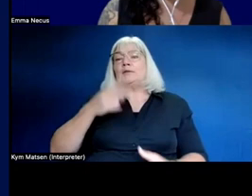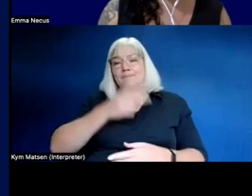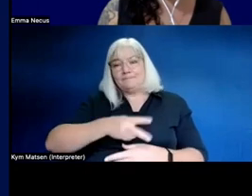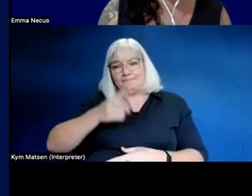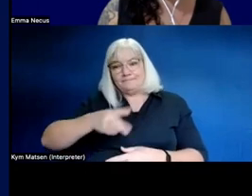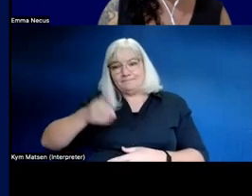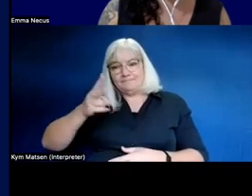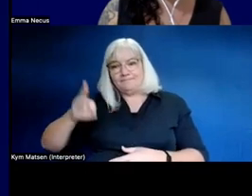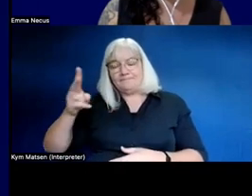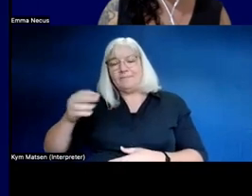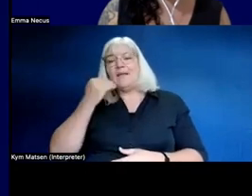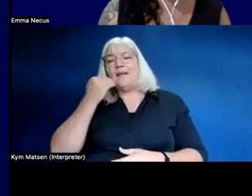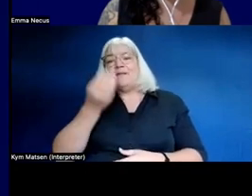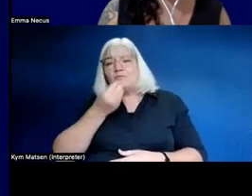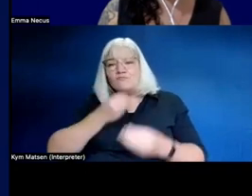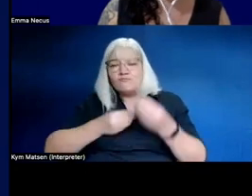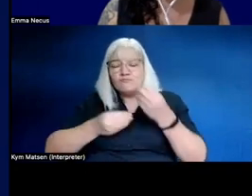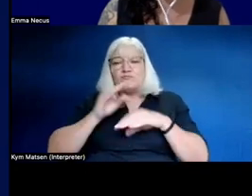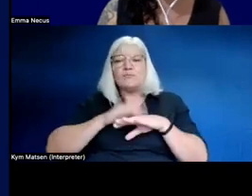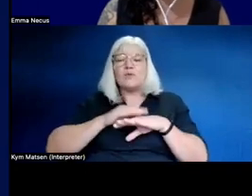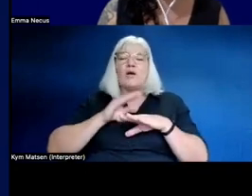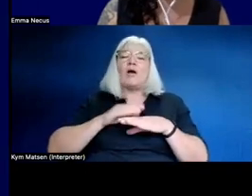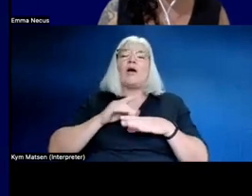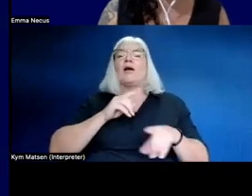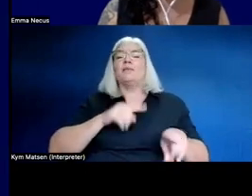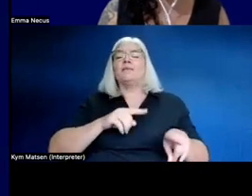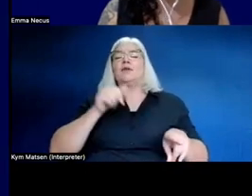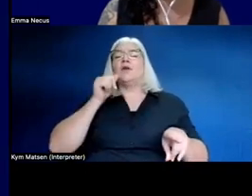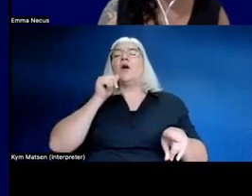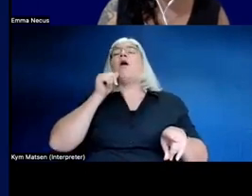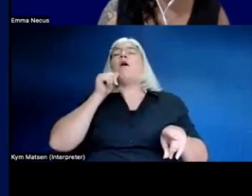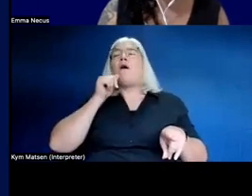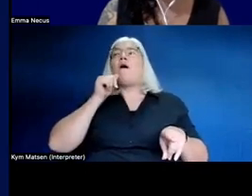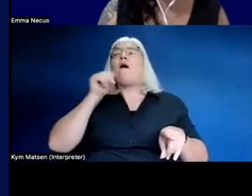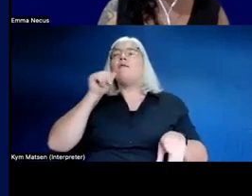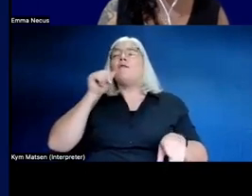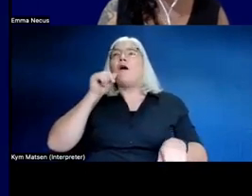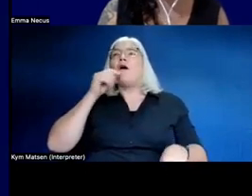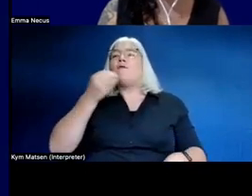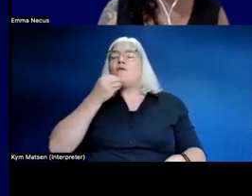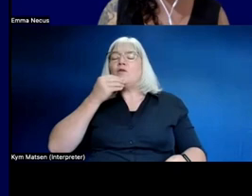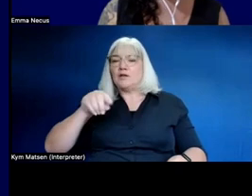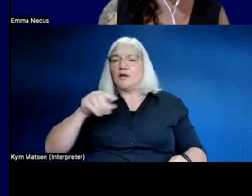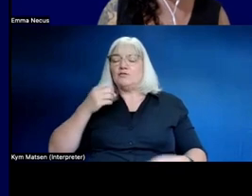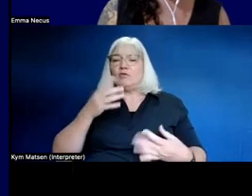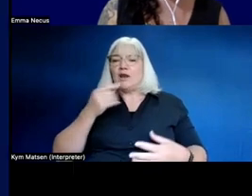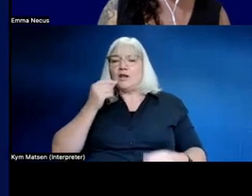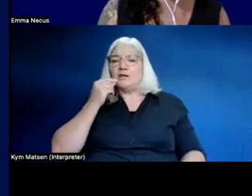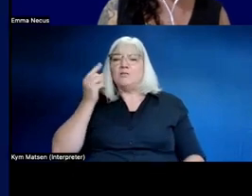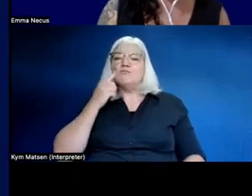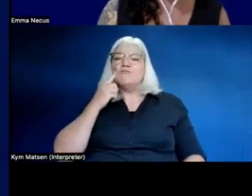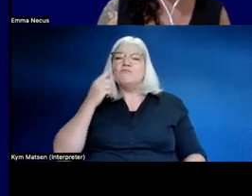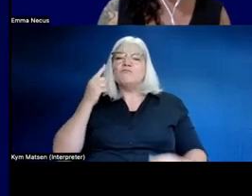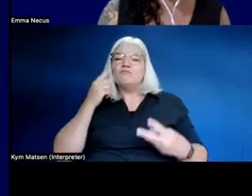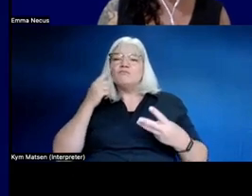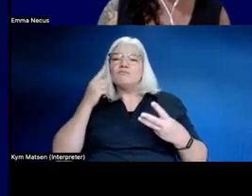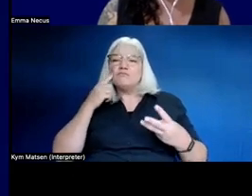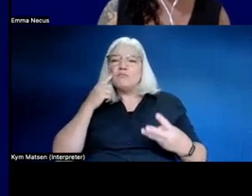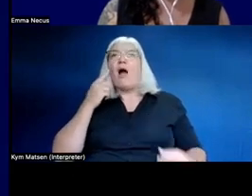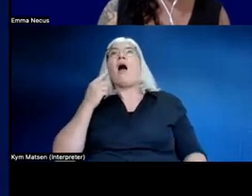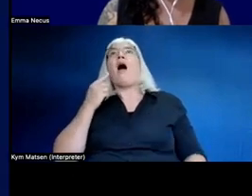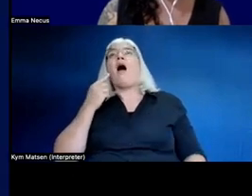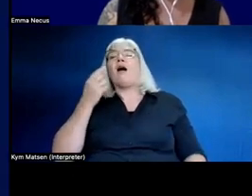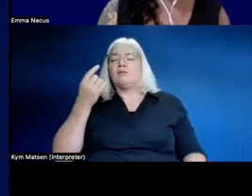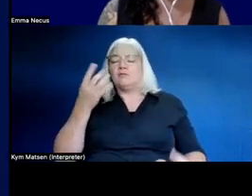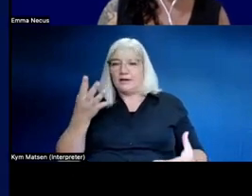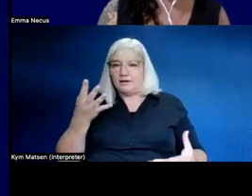every meal and every routine, Bella knows that this means food is coming, so she opened her mouth. And Mum helped her finish what was in